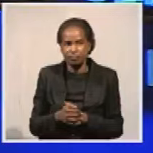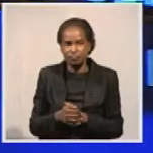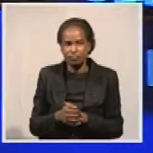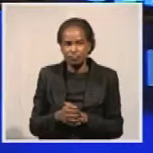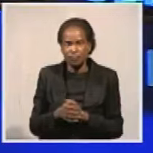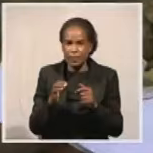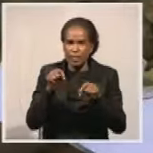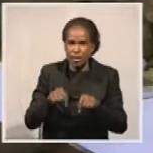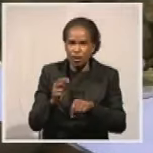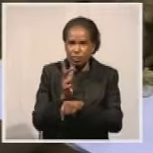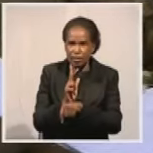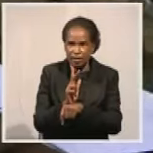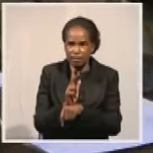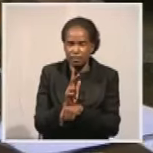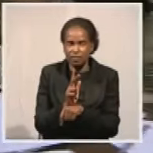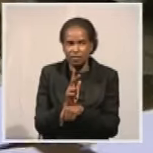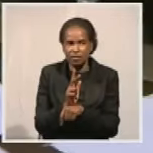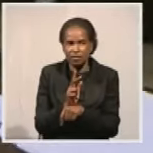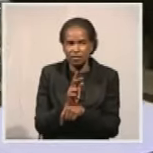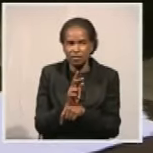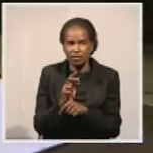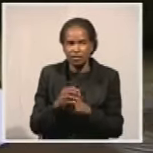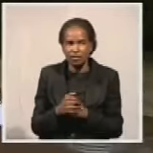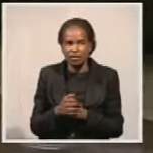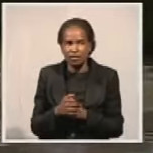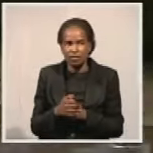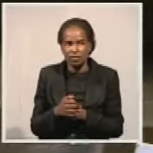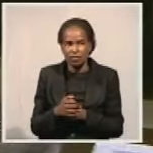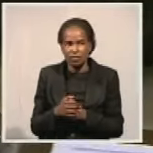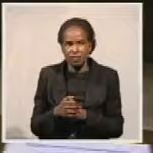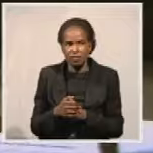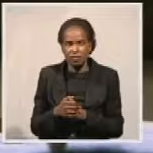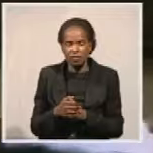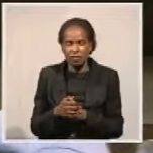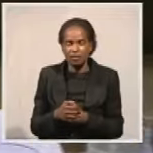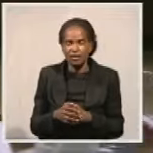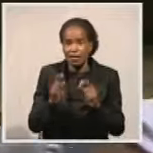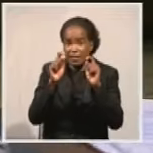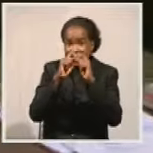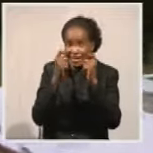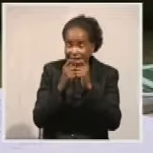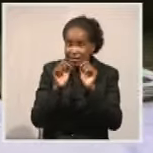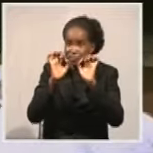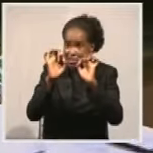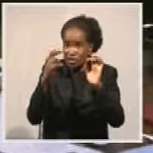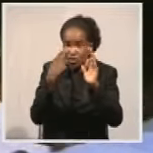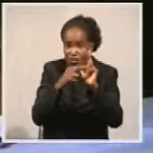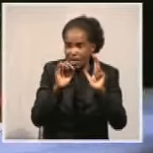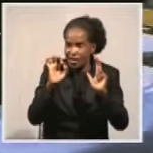We'll adjourn. Of course, each team had its own lawyers behind the scene,